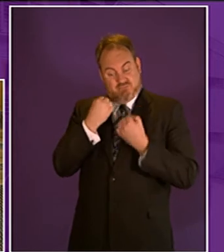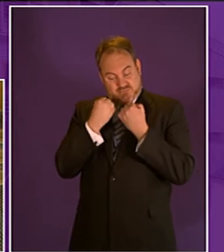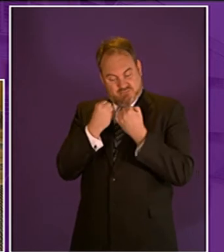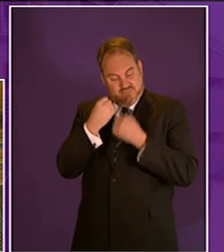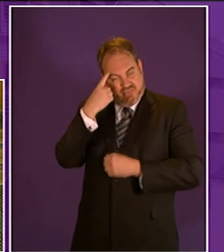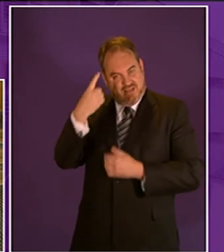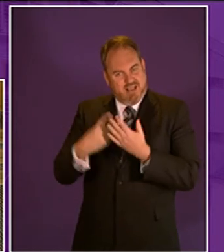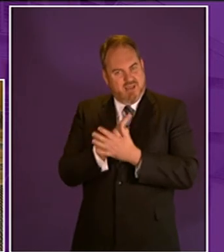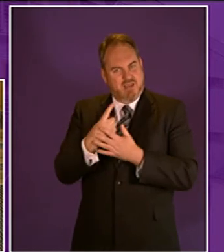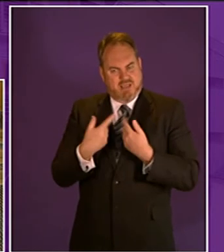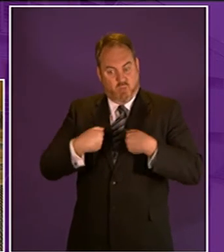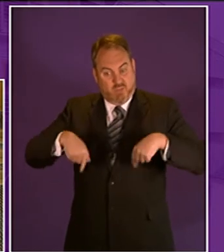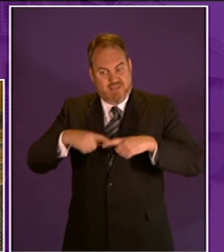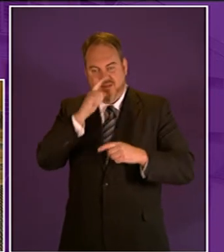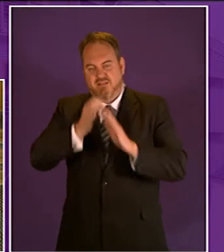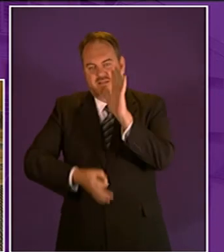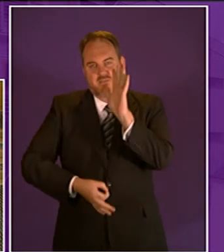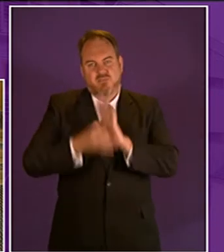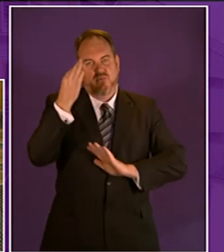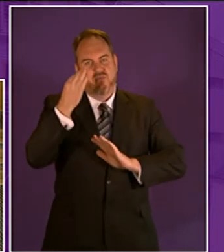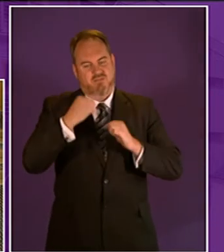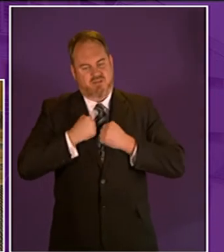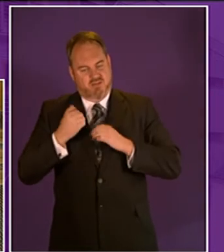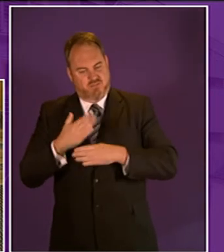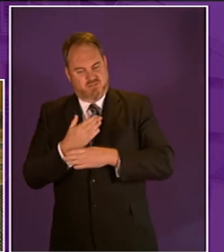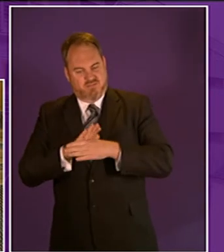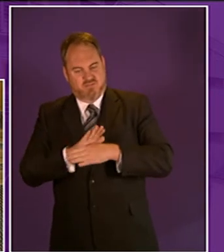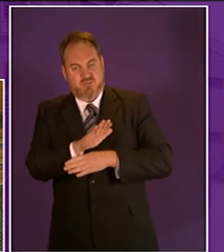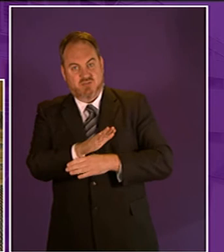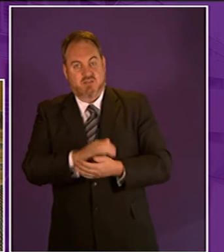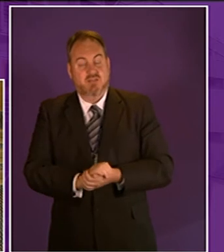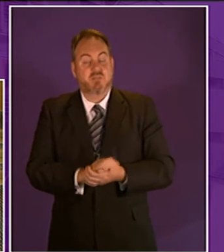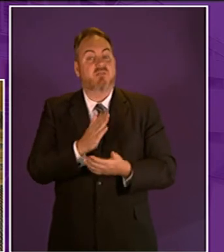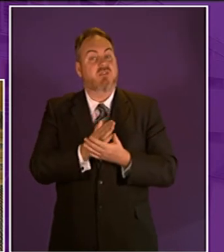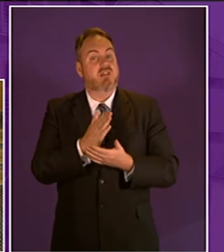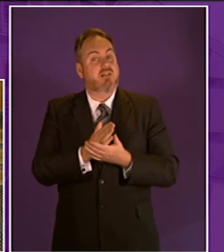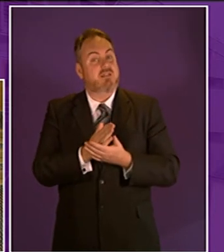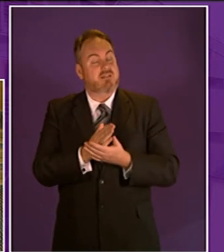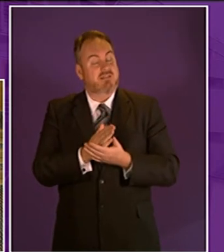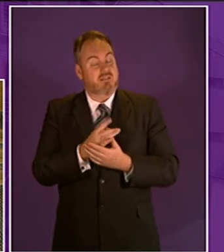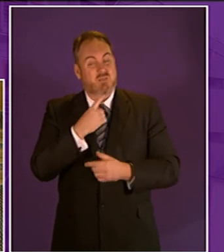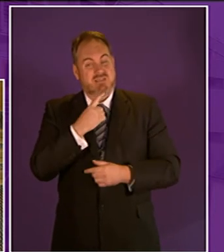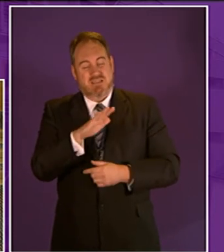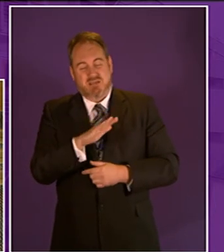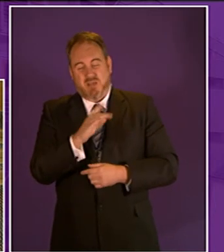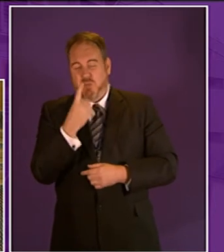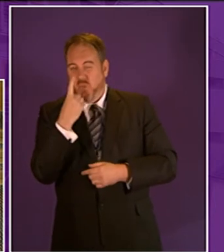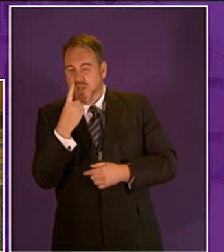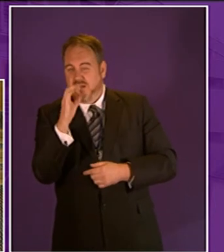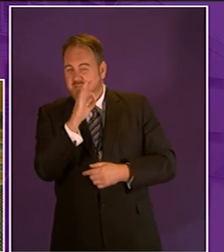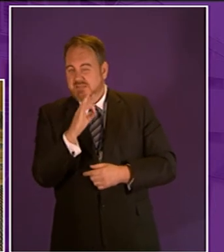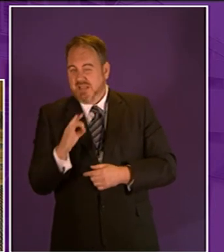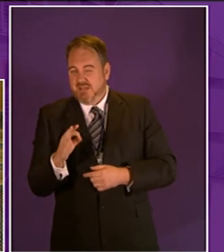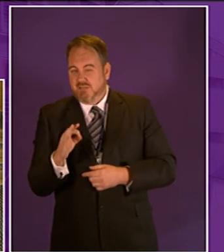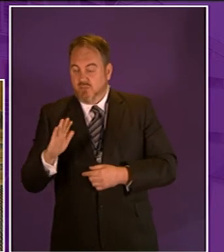we improve the resilience of those systems. I would just end by reiterating, though, that this was less than 1% of